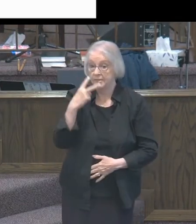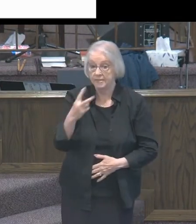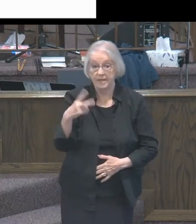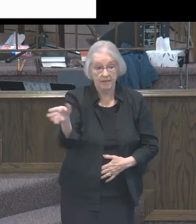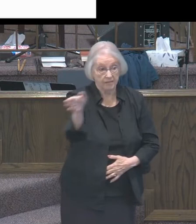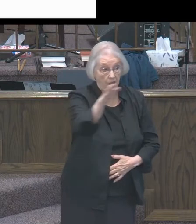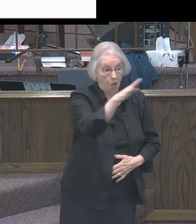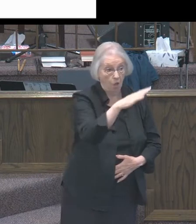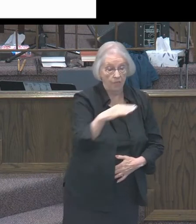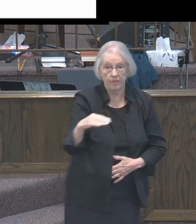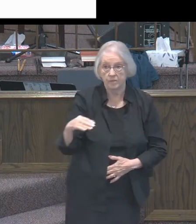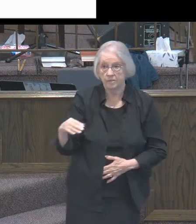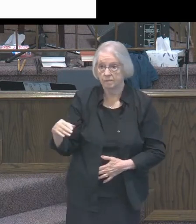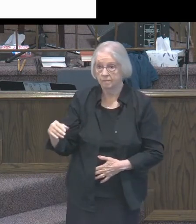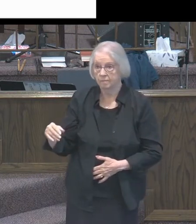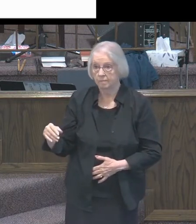the killing.